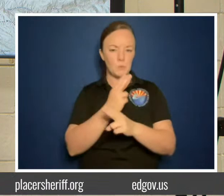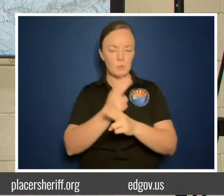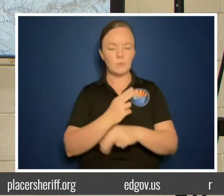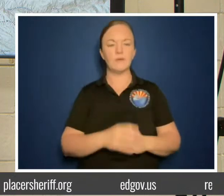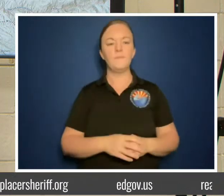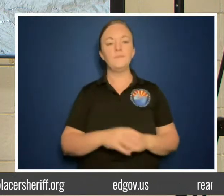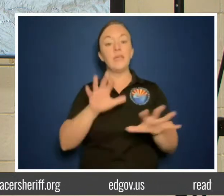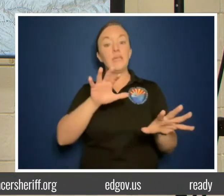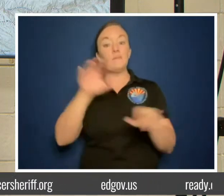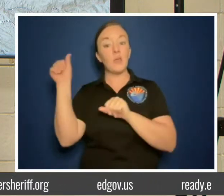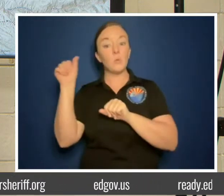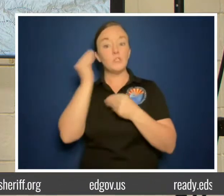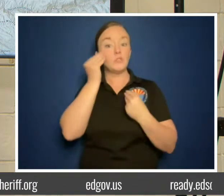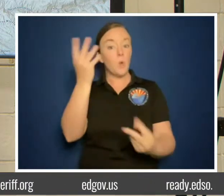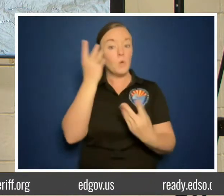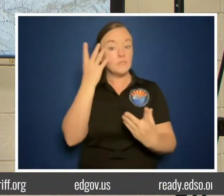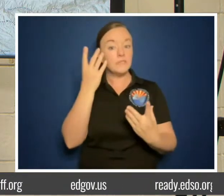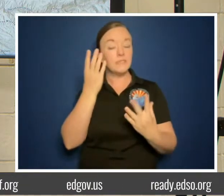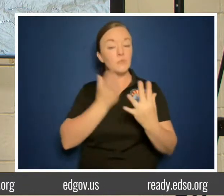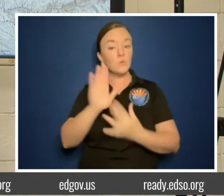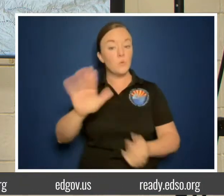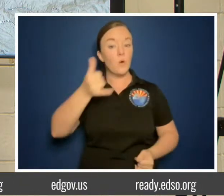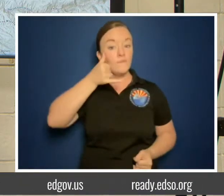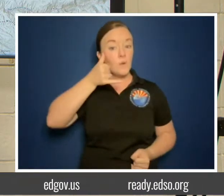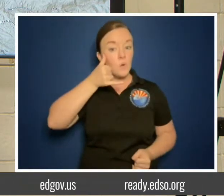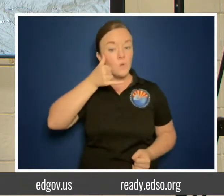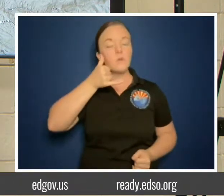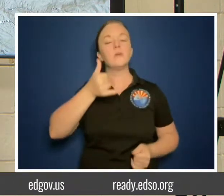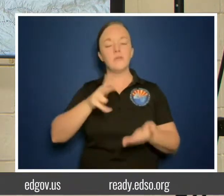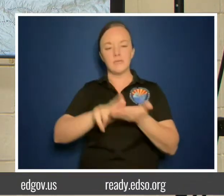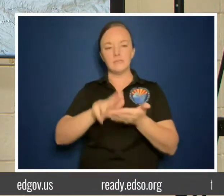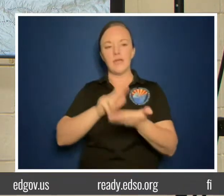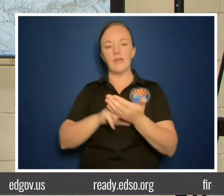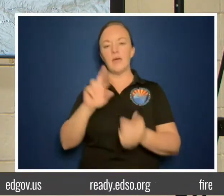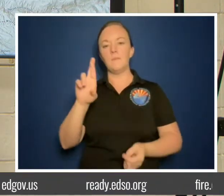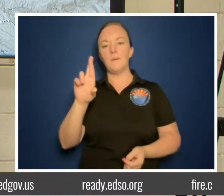on your personal phones, you can sign up at